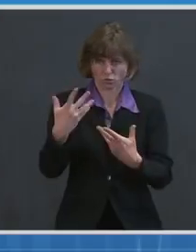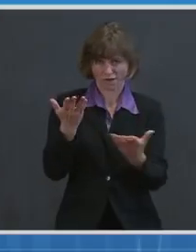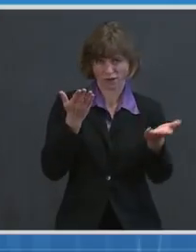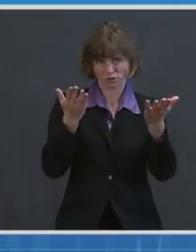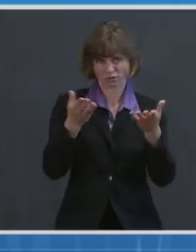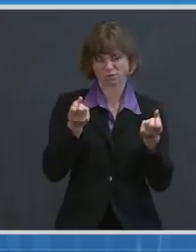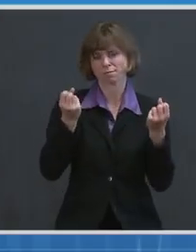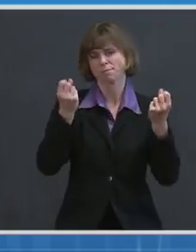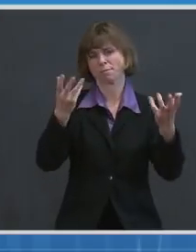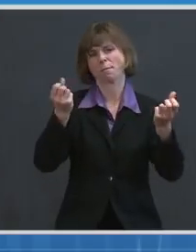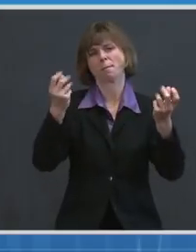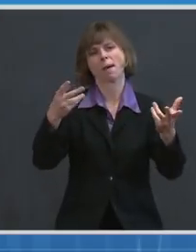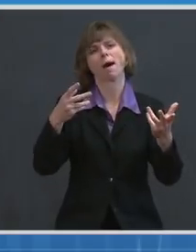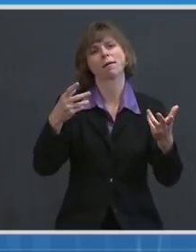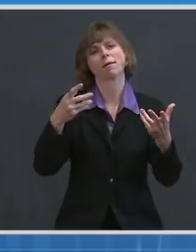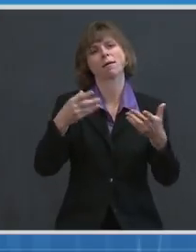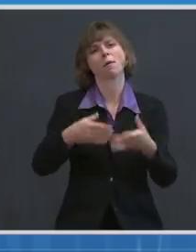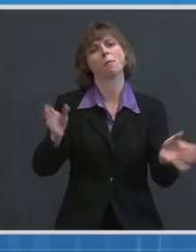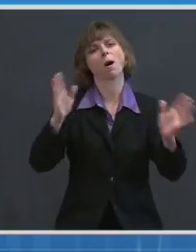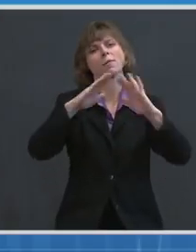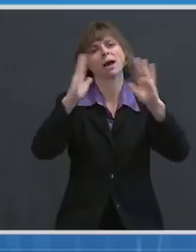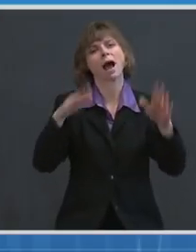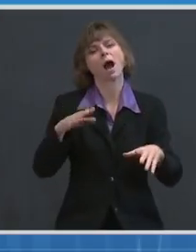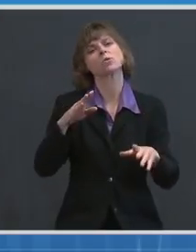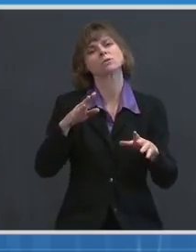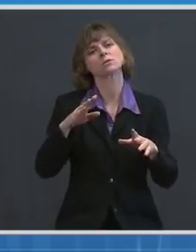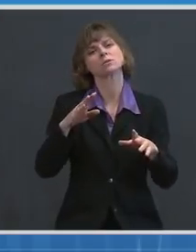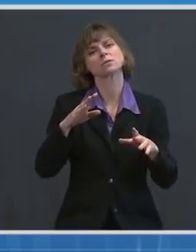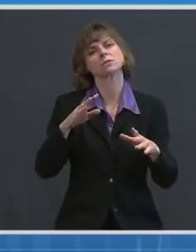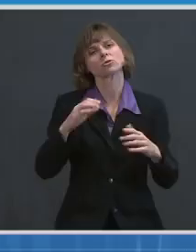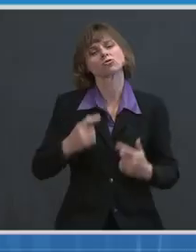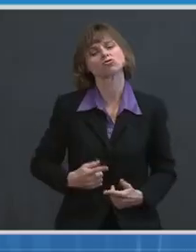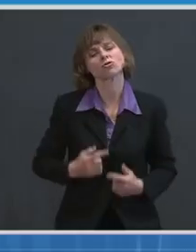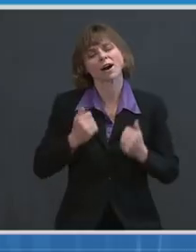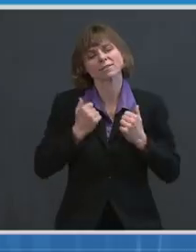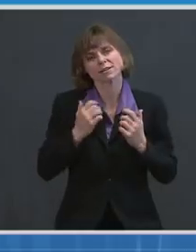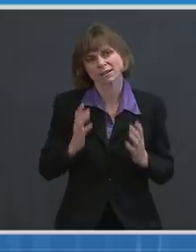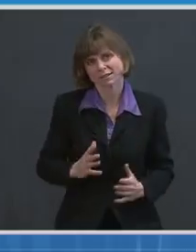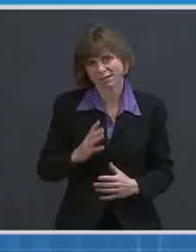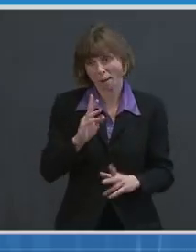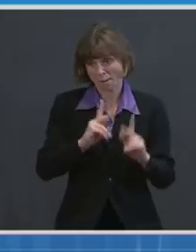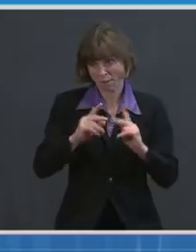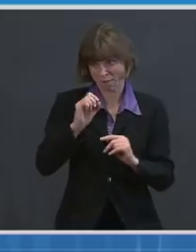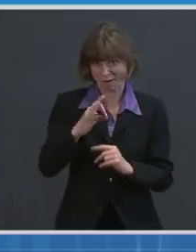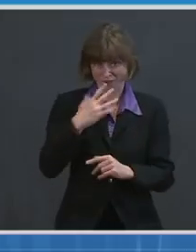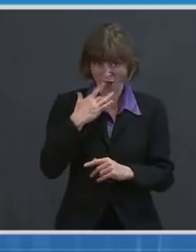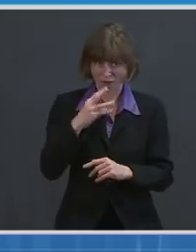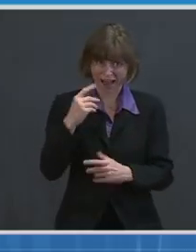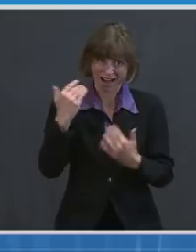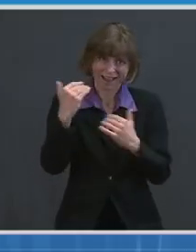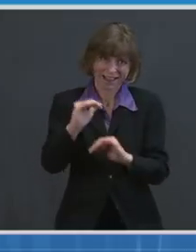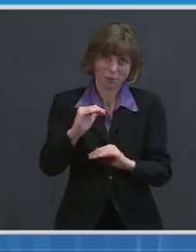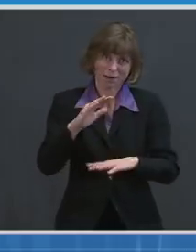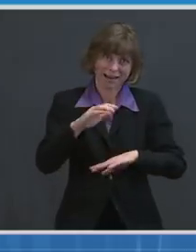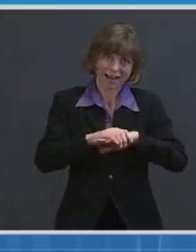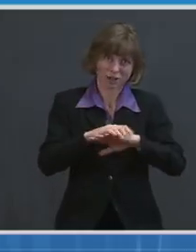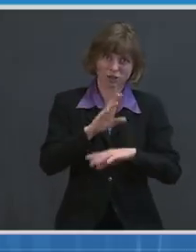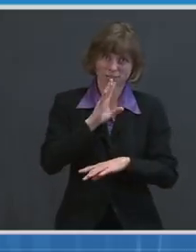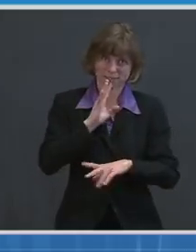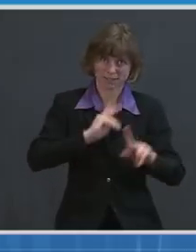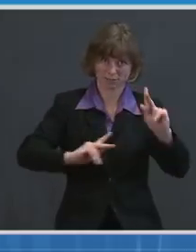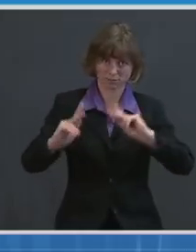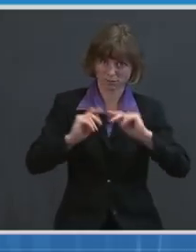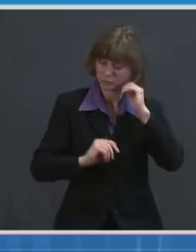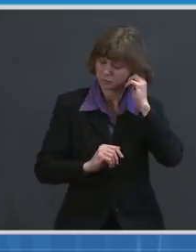numbers of public housing residents, people of color, and individuals with limited English proficiency. So as we look to the next phase of this